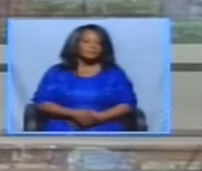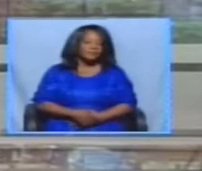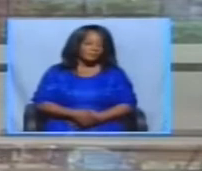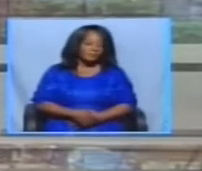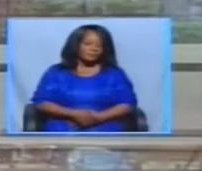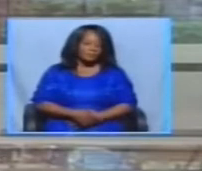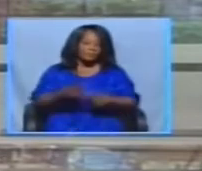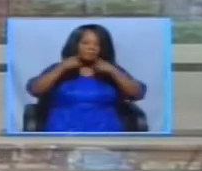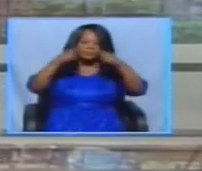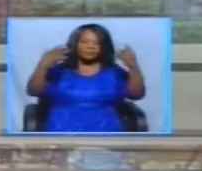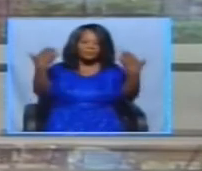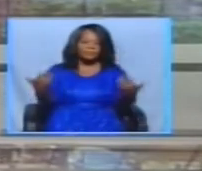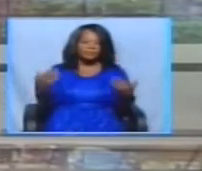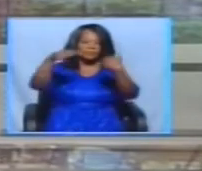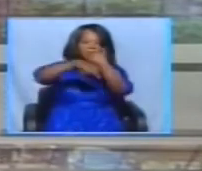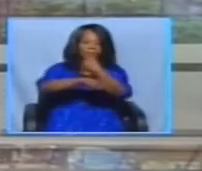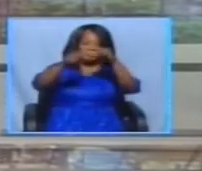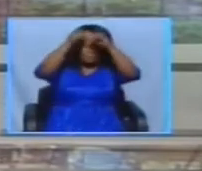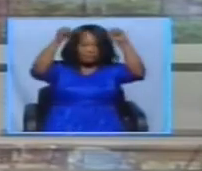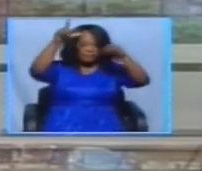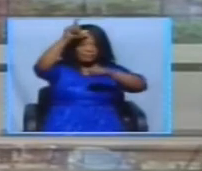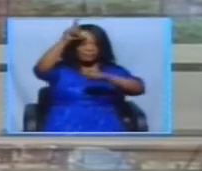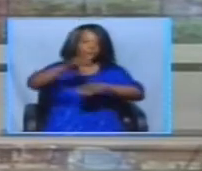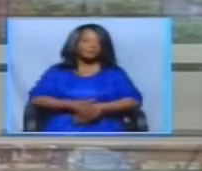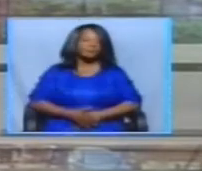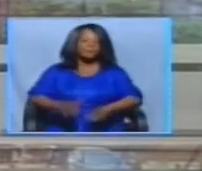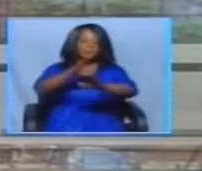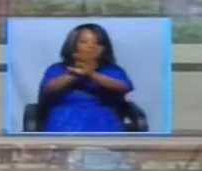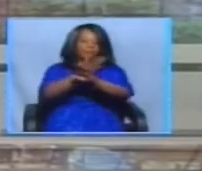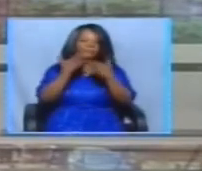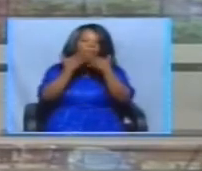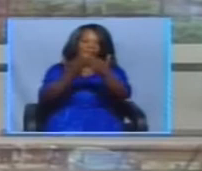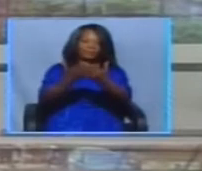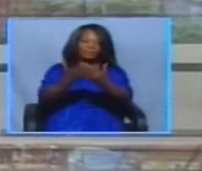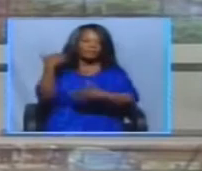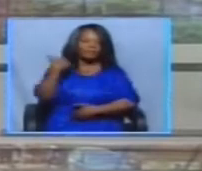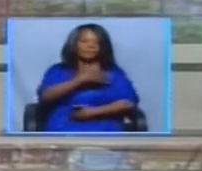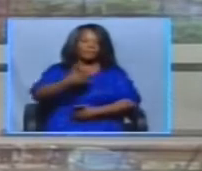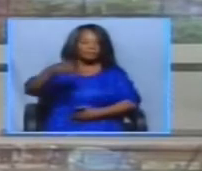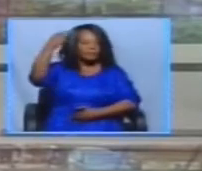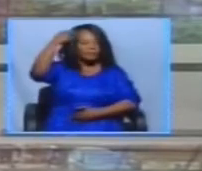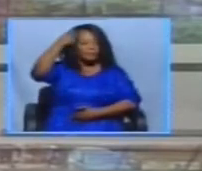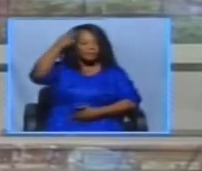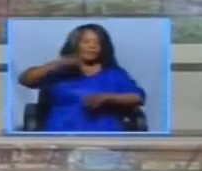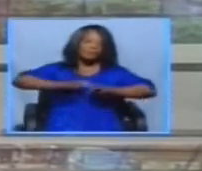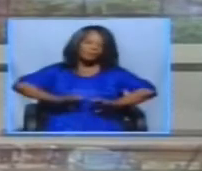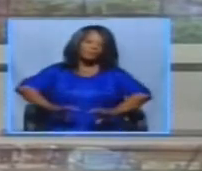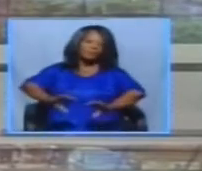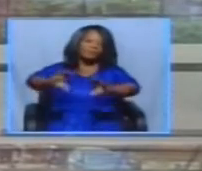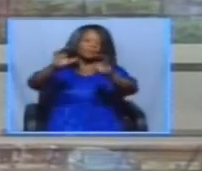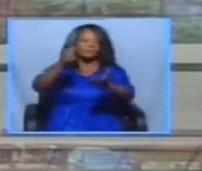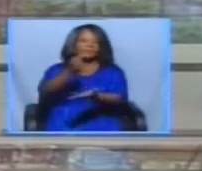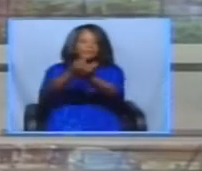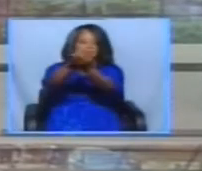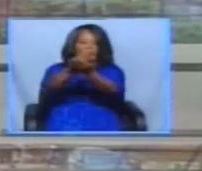And now the news in detail. President Edgar Lungu says Zambians remain indebted to the Chinese government for its continued